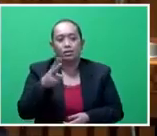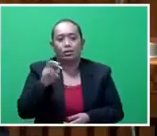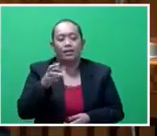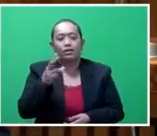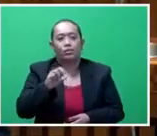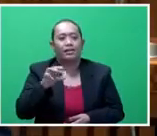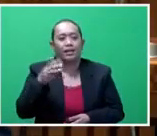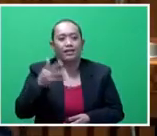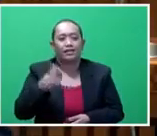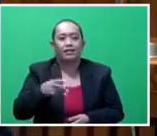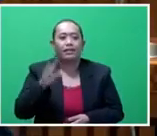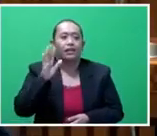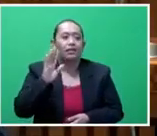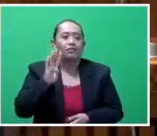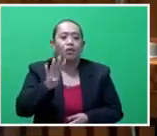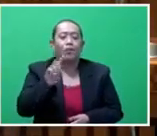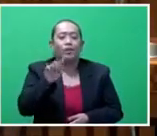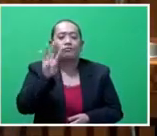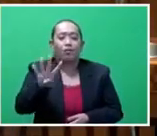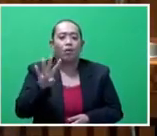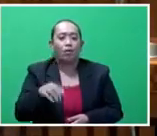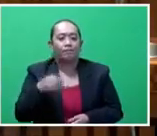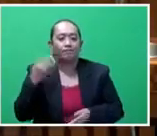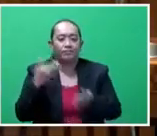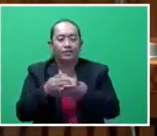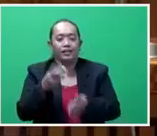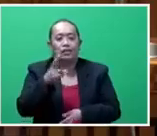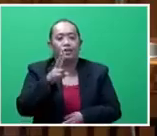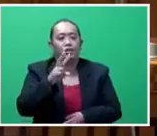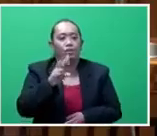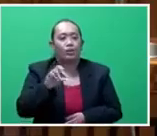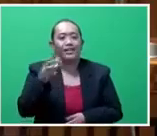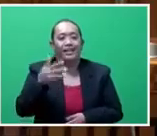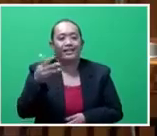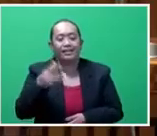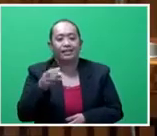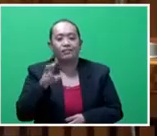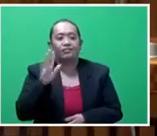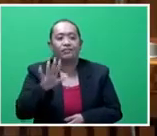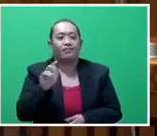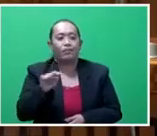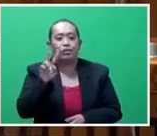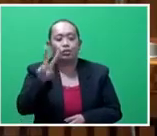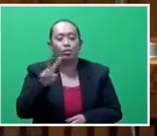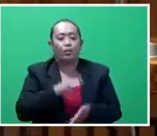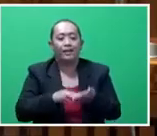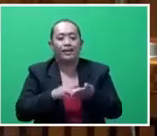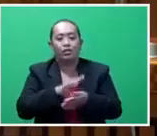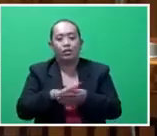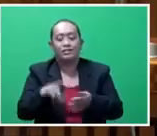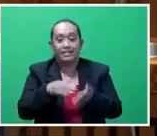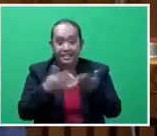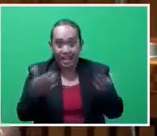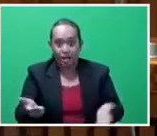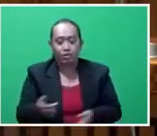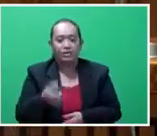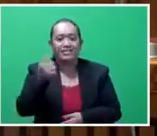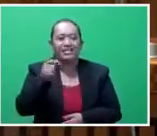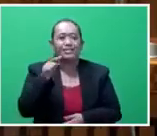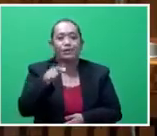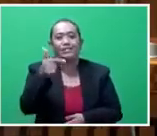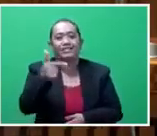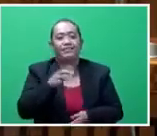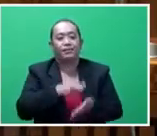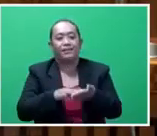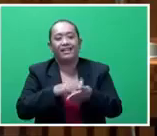2019-2020, $5.2 million. And now, of course, this year we'll be paying approximately $6.7 million. So a lot more